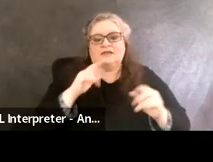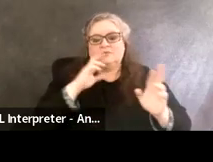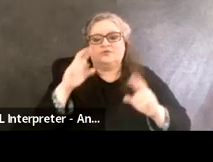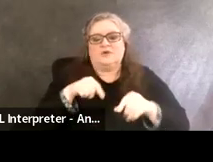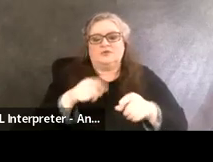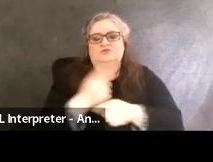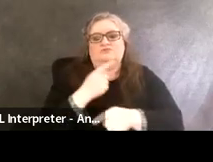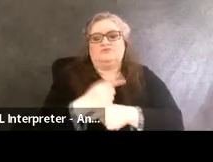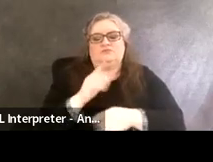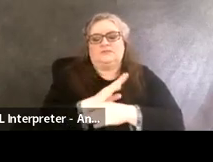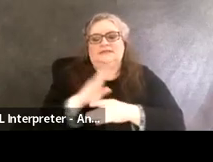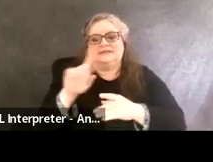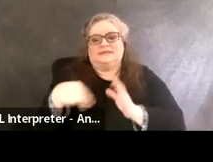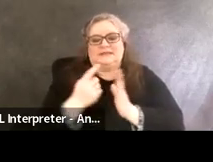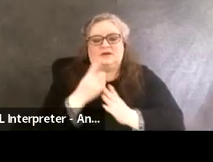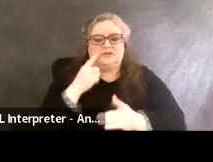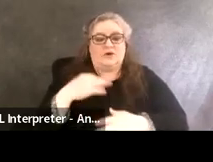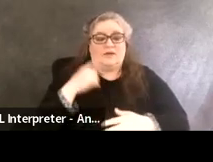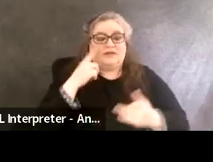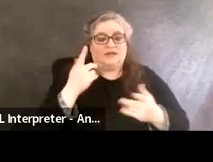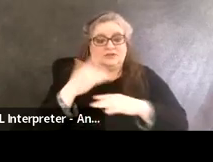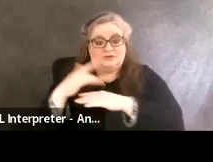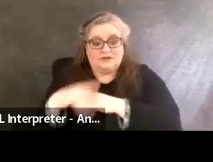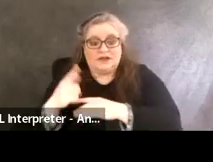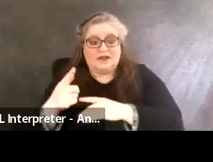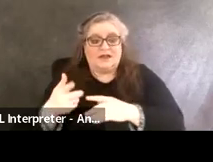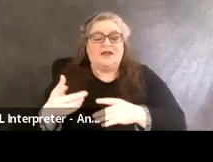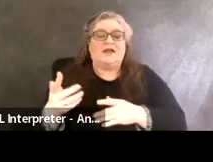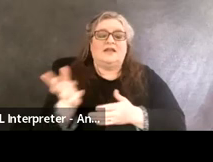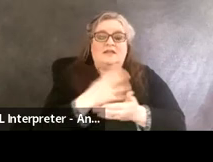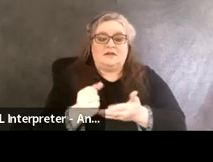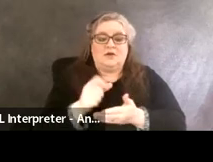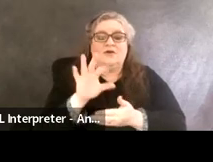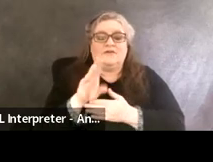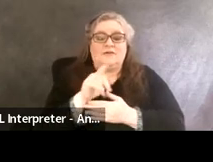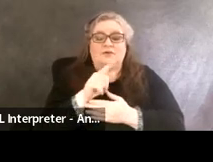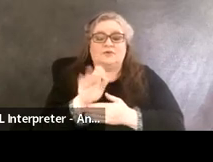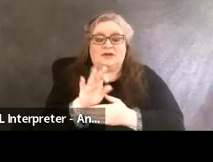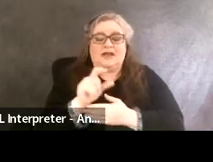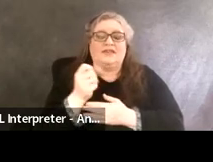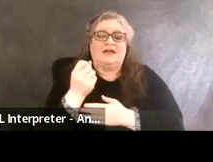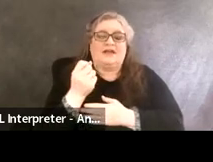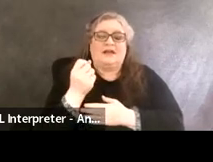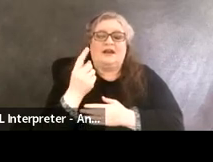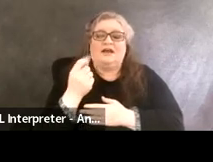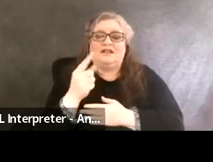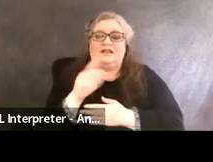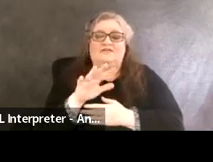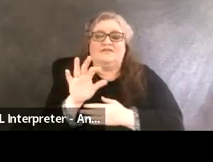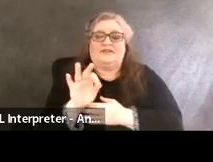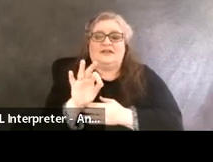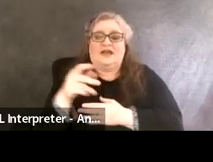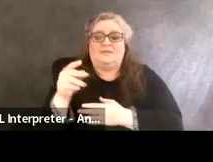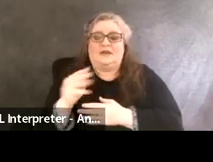hours. So applications are open. They close February 29th at 11:59 p.m. And